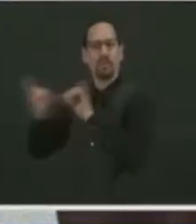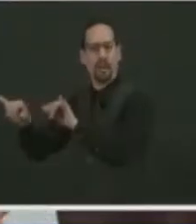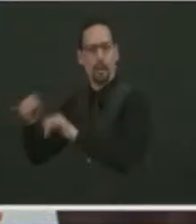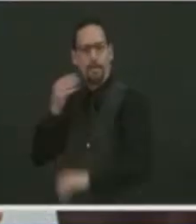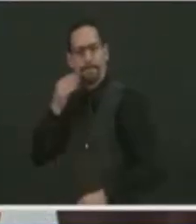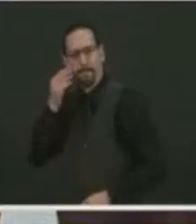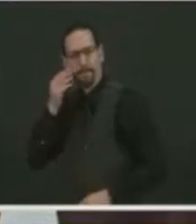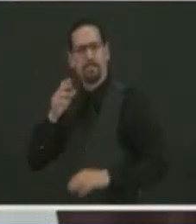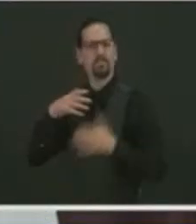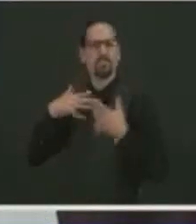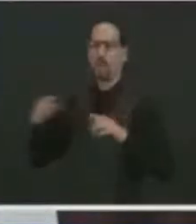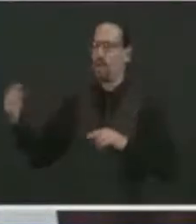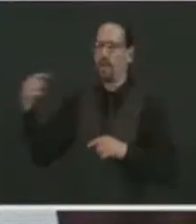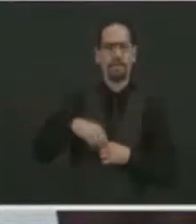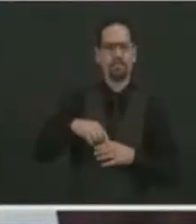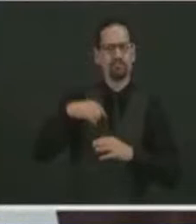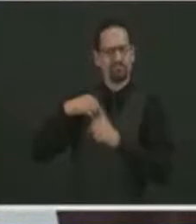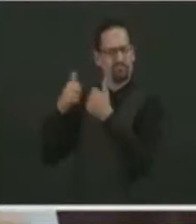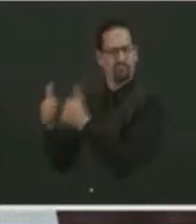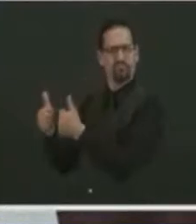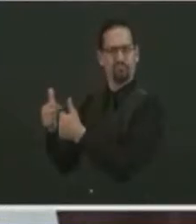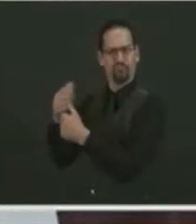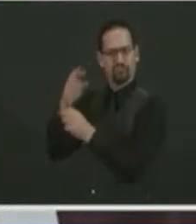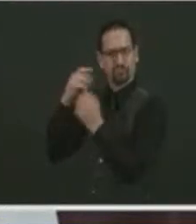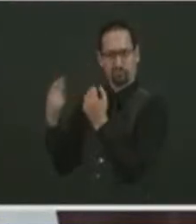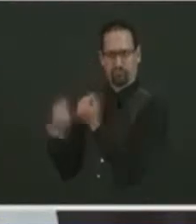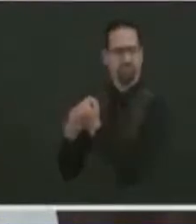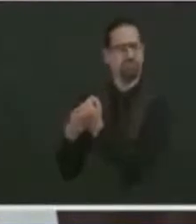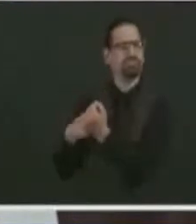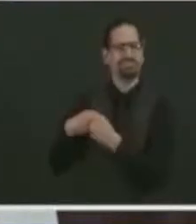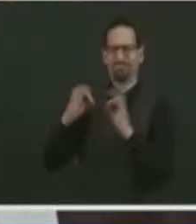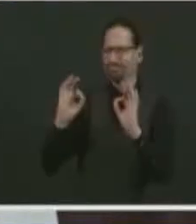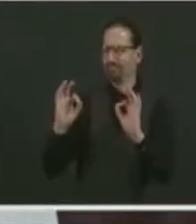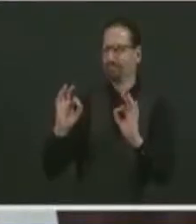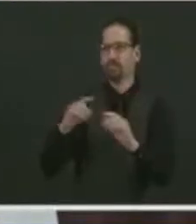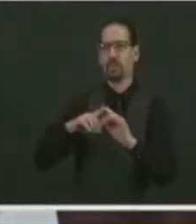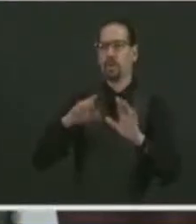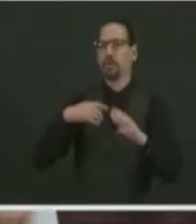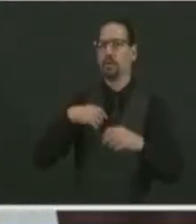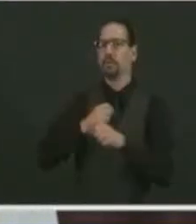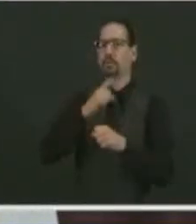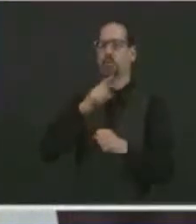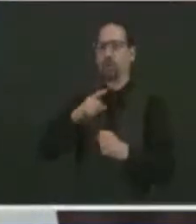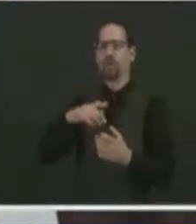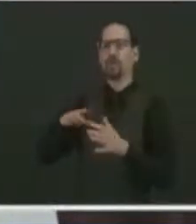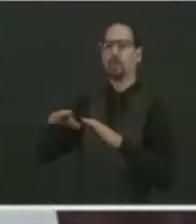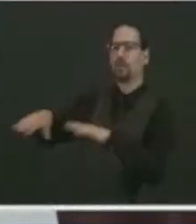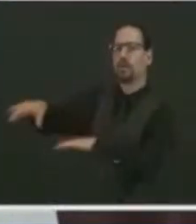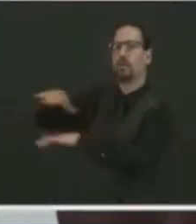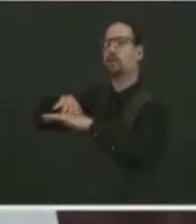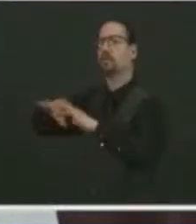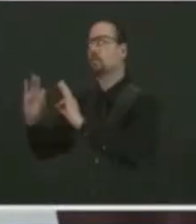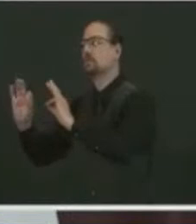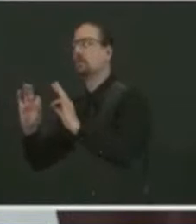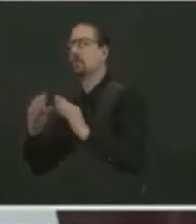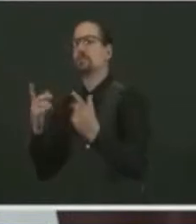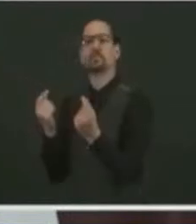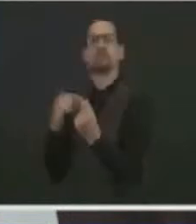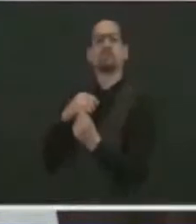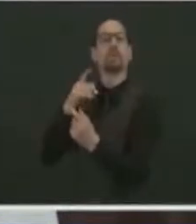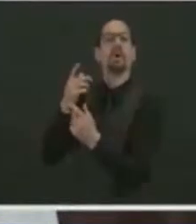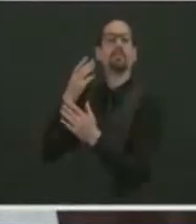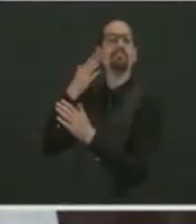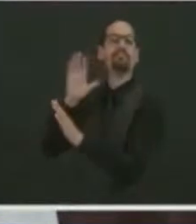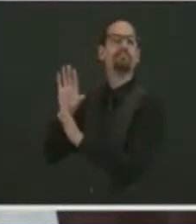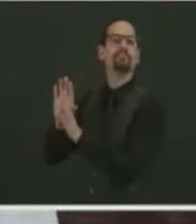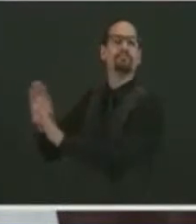been nothing but supportive. So I am not getting in the middle of legislative squabbles, but from my perspective, they've